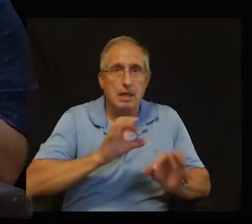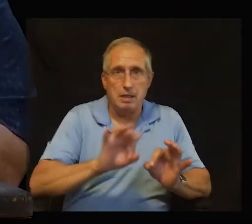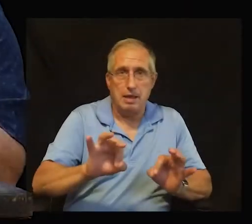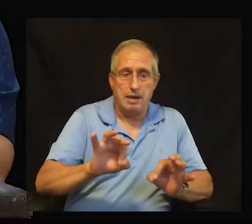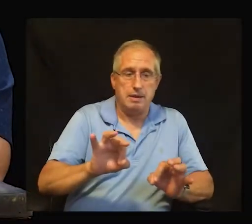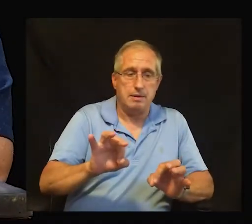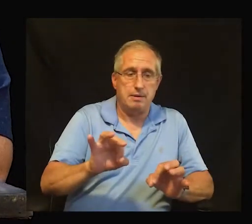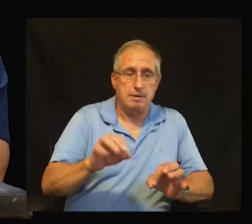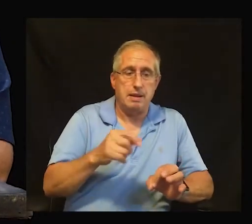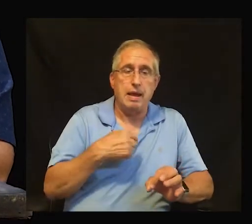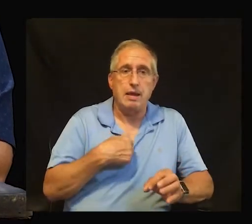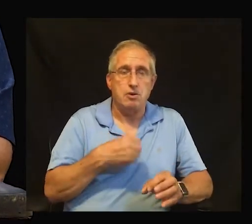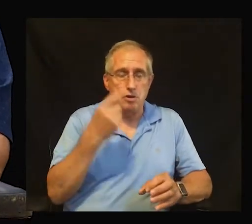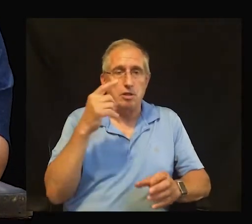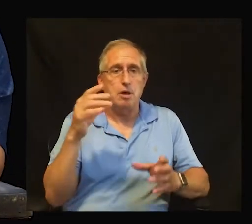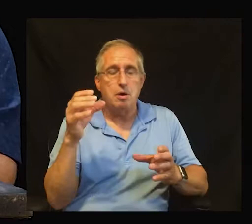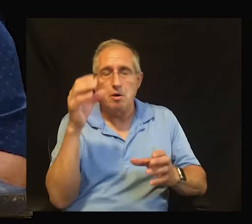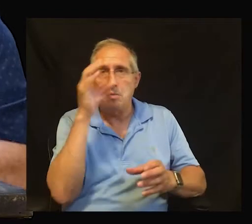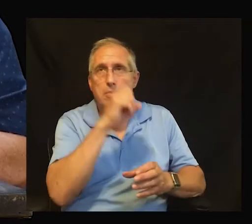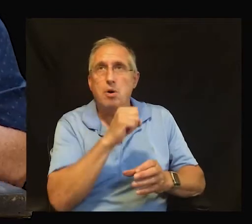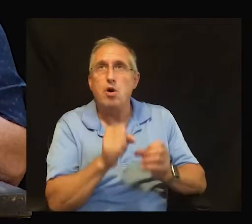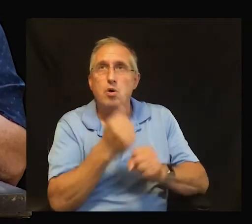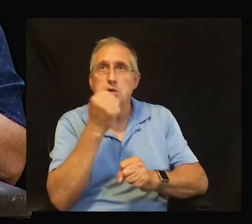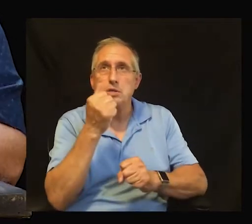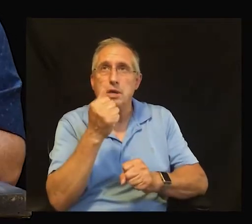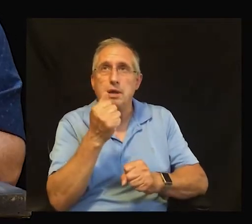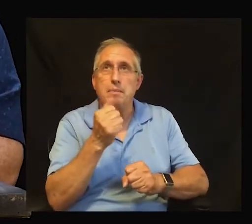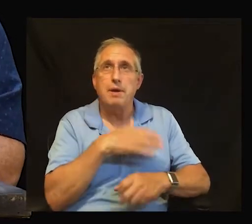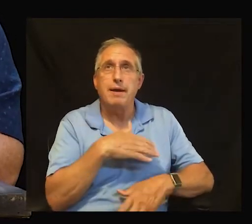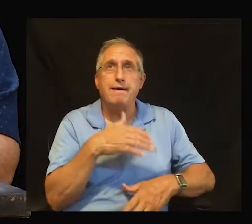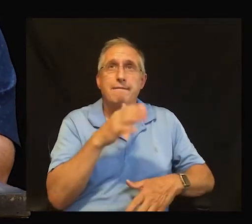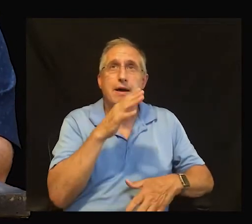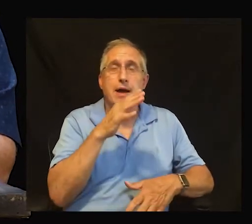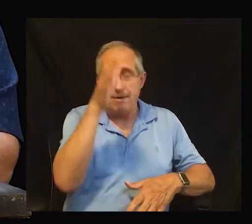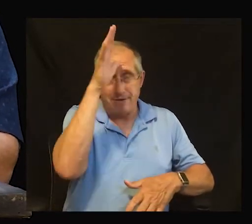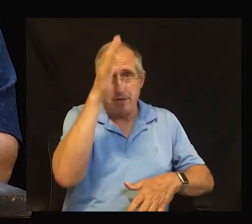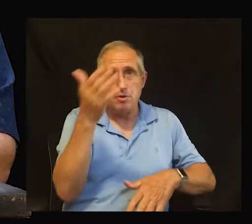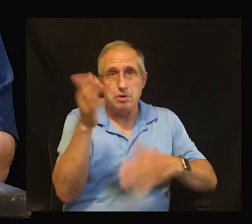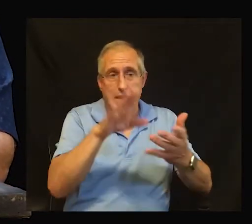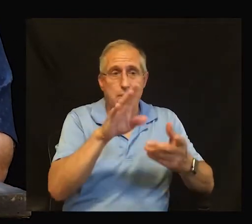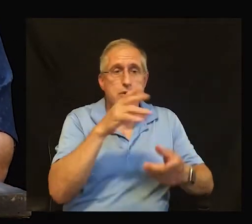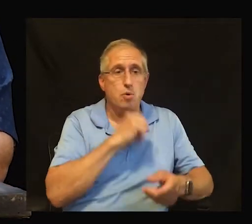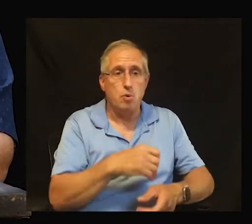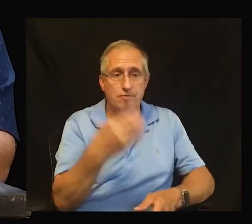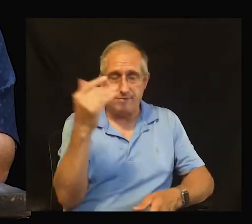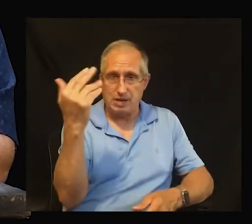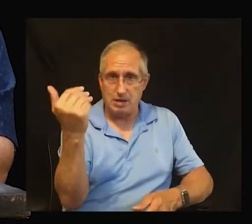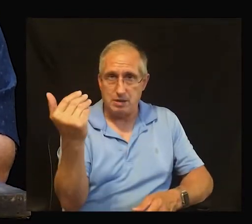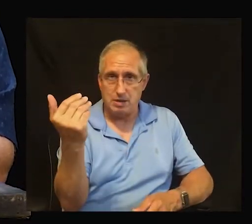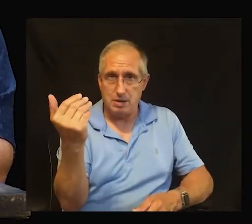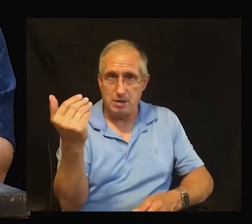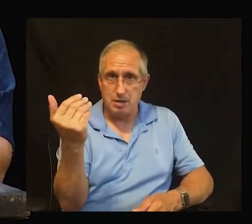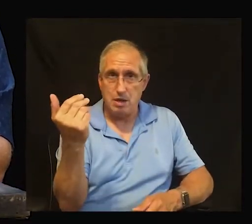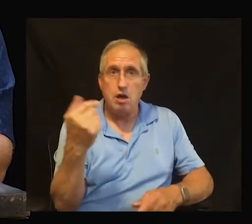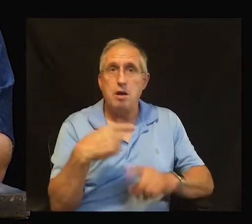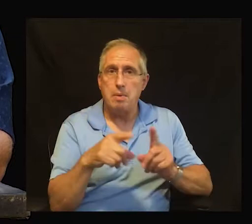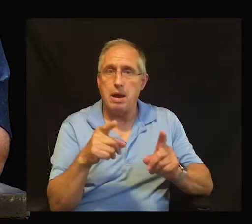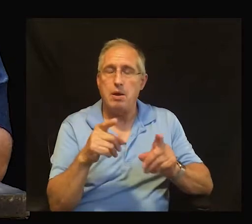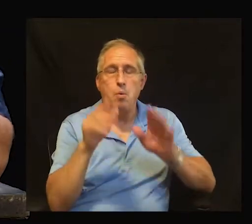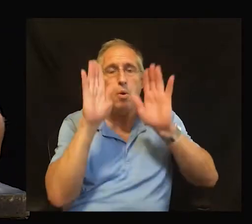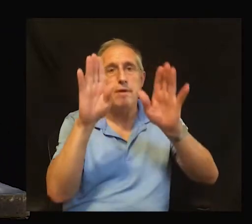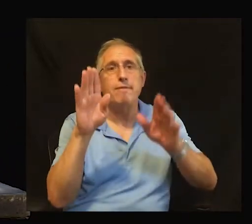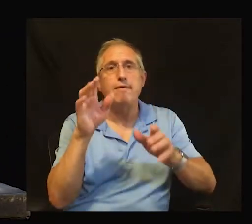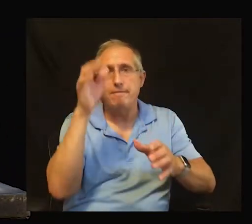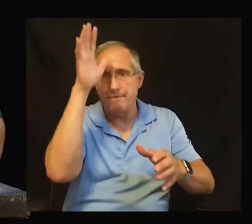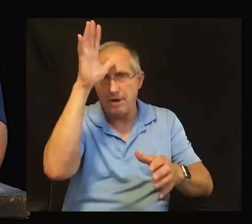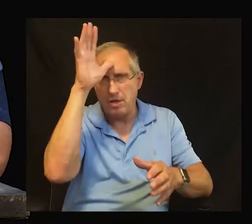The line that caught my heart the most in that video was, she said, "My father died when I was 15 years old." And then she said this, so good.